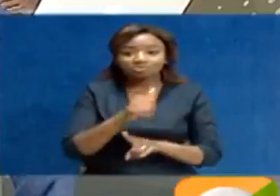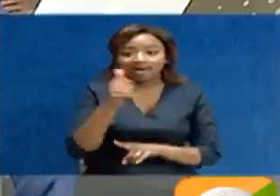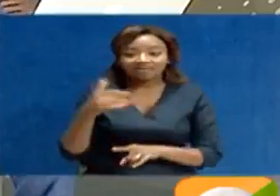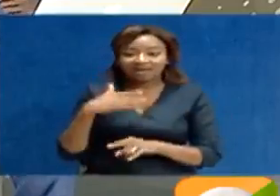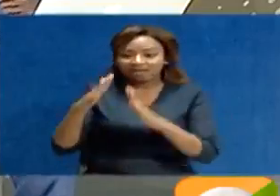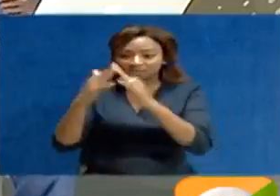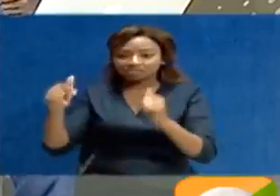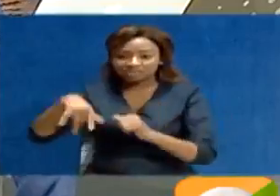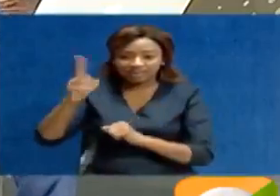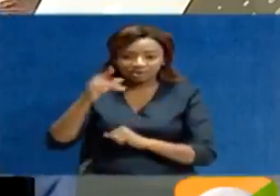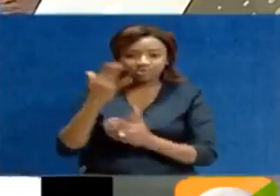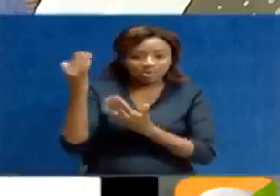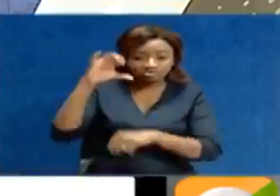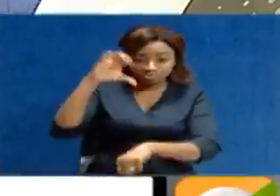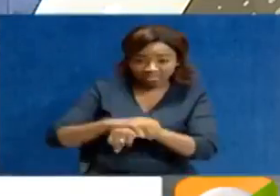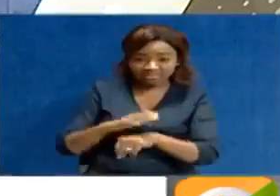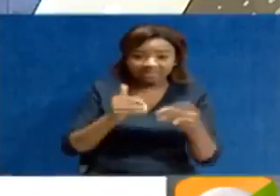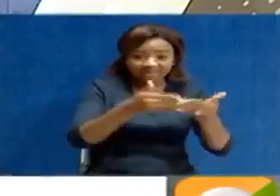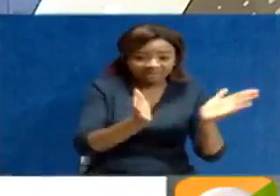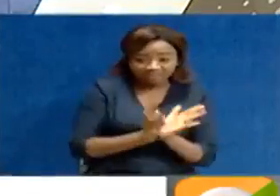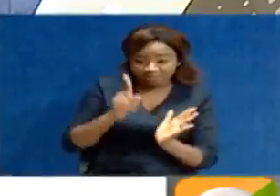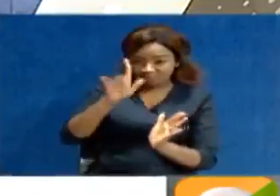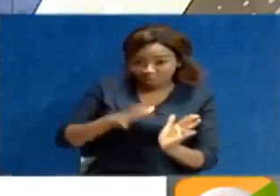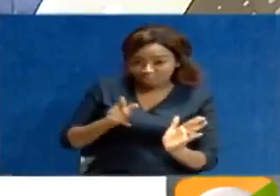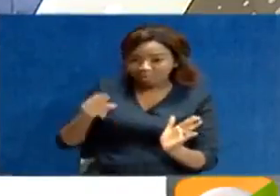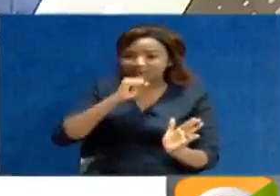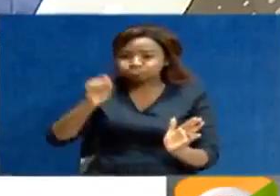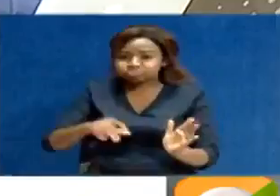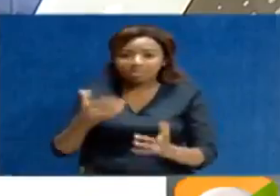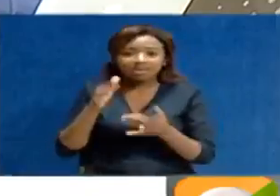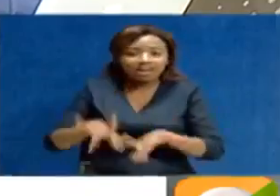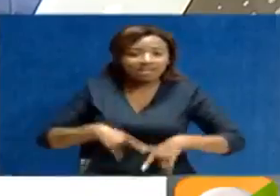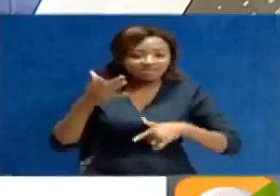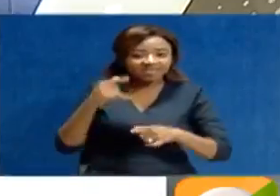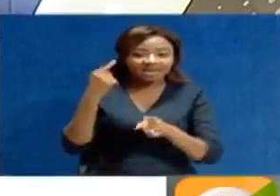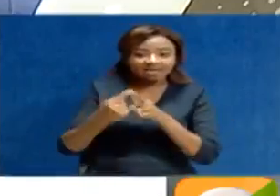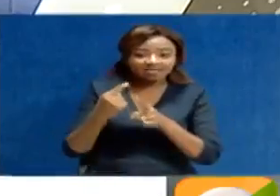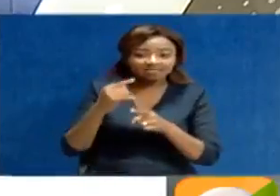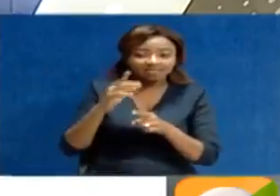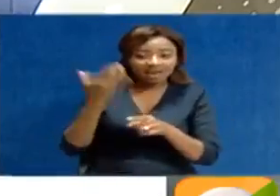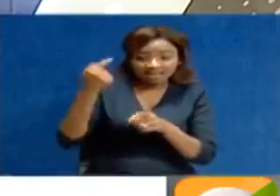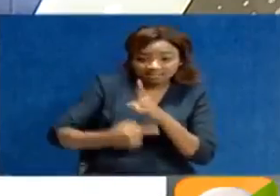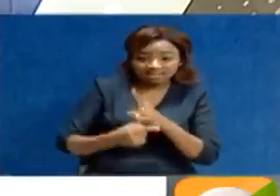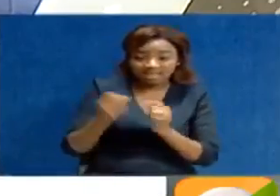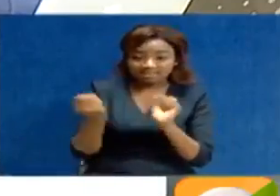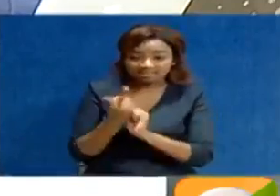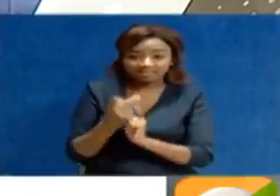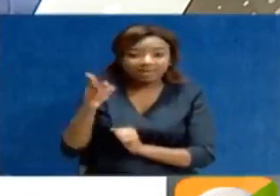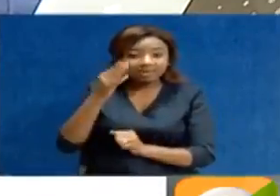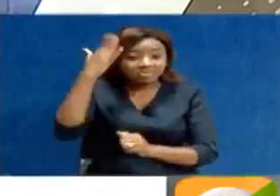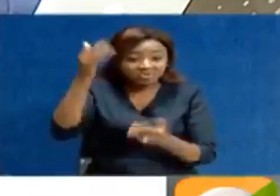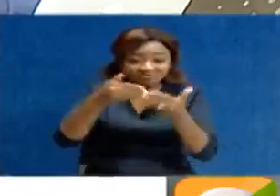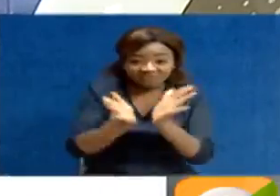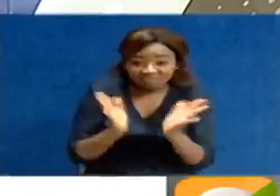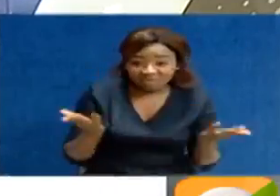A shelter in Nairobi is hoping to locate the relatives of an elderly woman who has been living there since December last year. She has no recollection